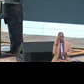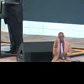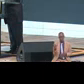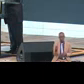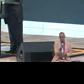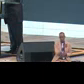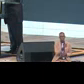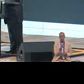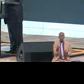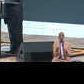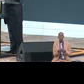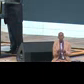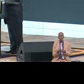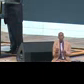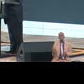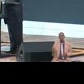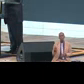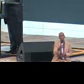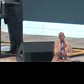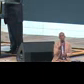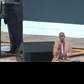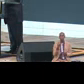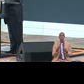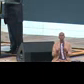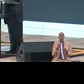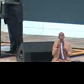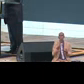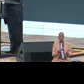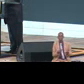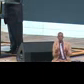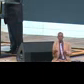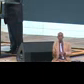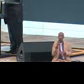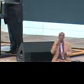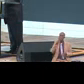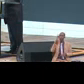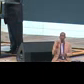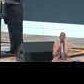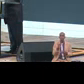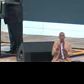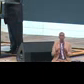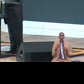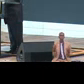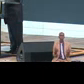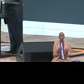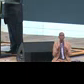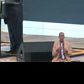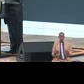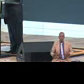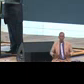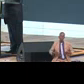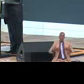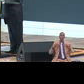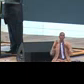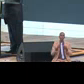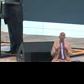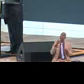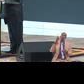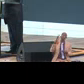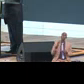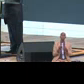ye also yourselves to be dead indeed unto sin, but alive